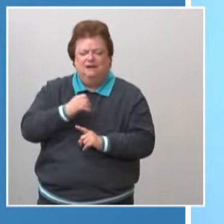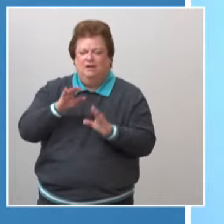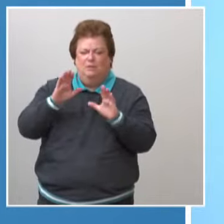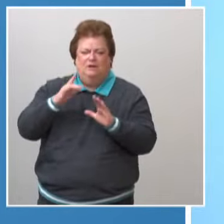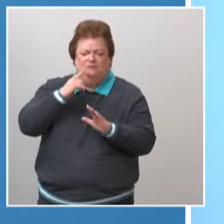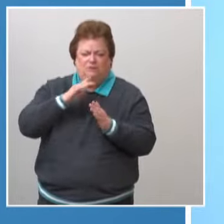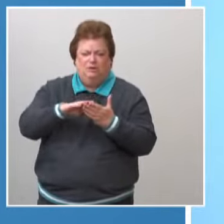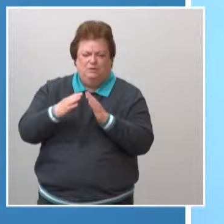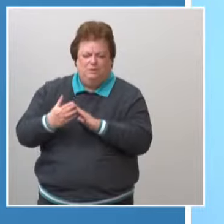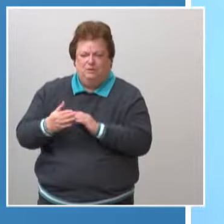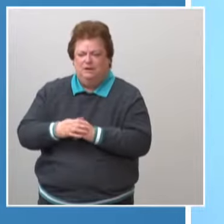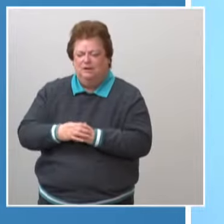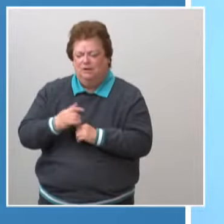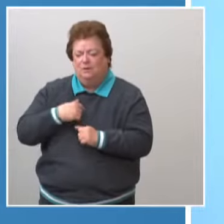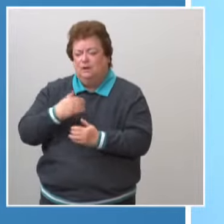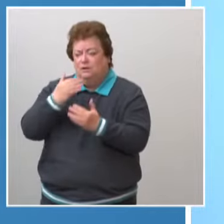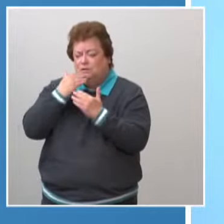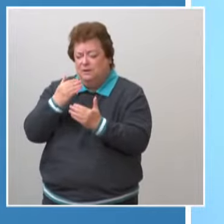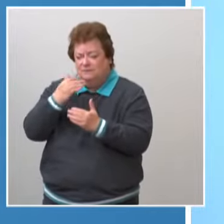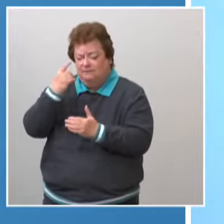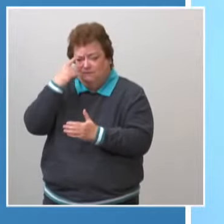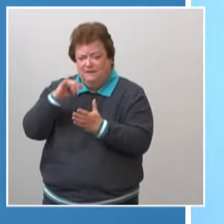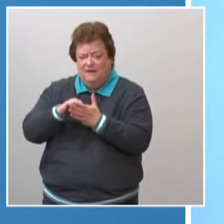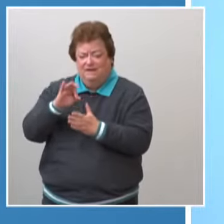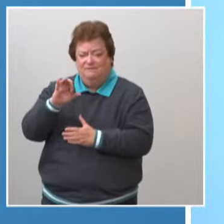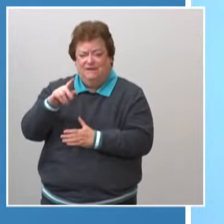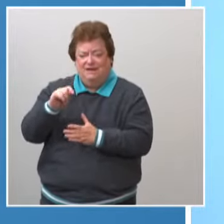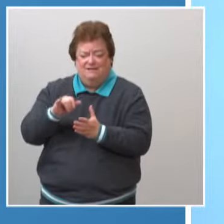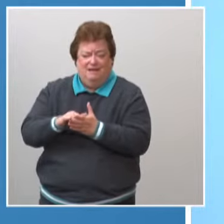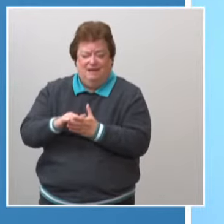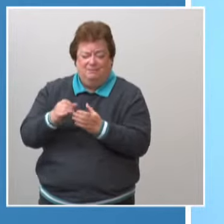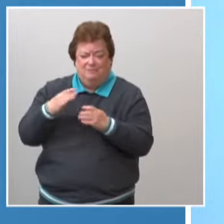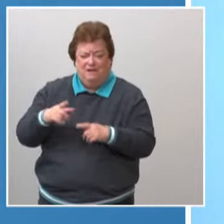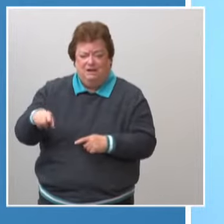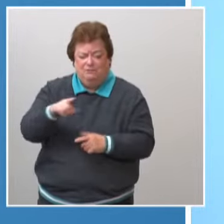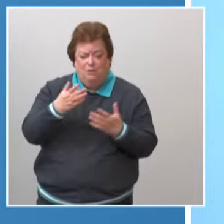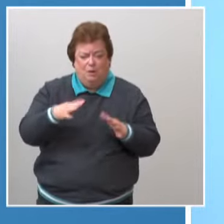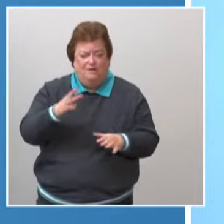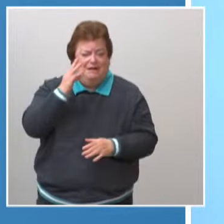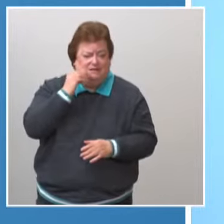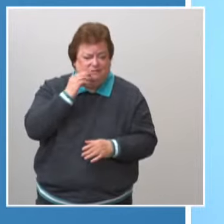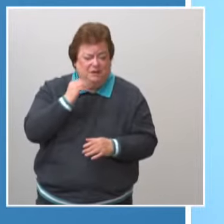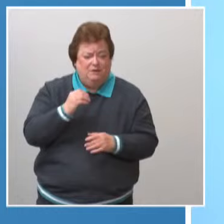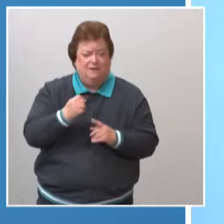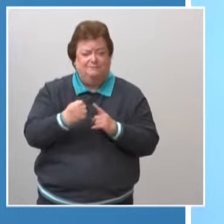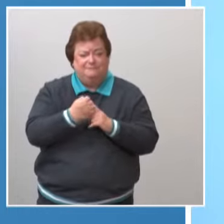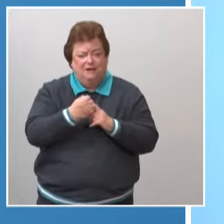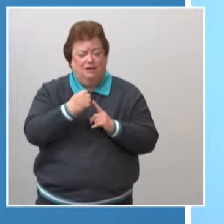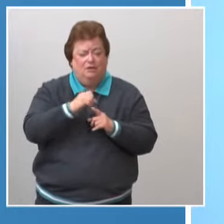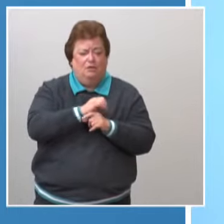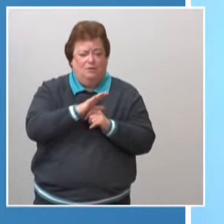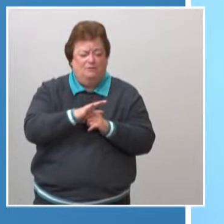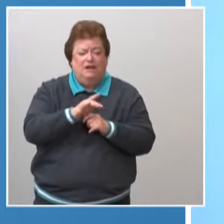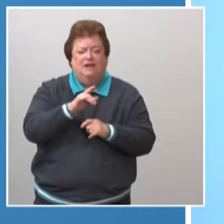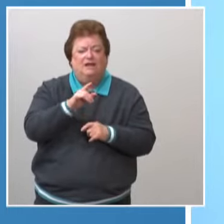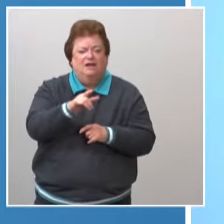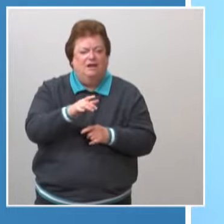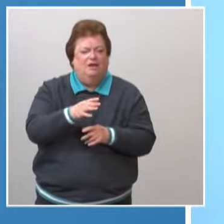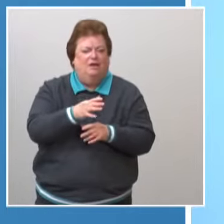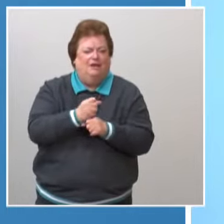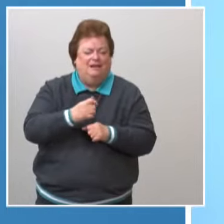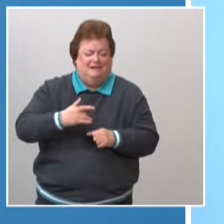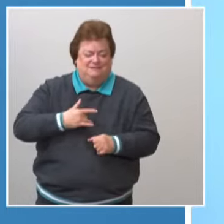community. We're grateful for the fact that for many of you who have had COVID or that are getting COVID, the symptoms are mild. And for